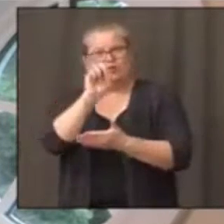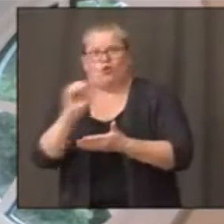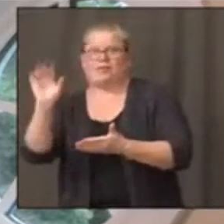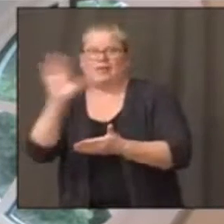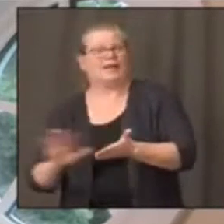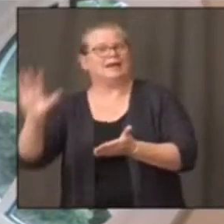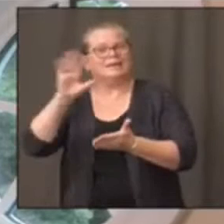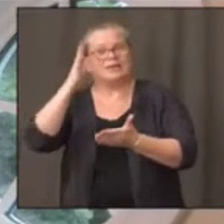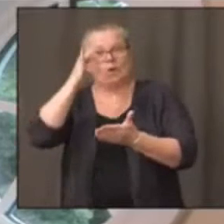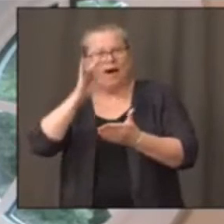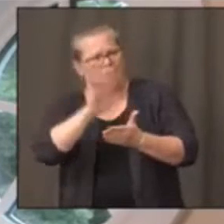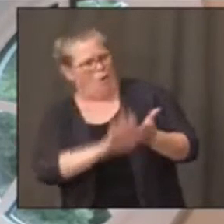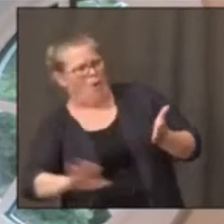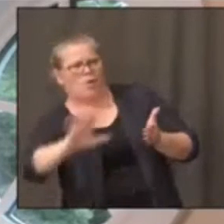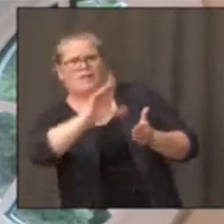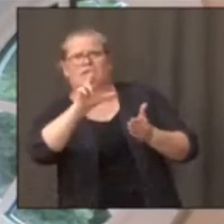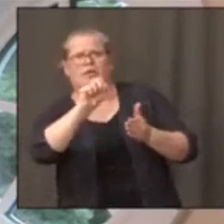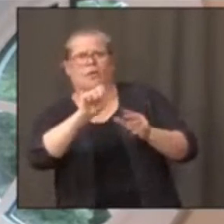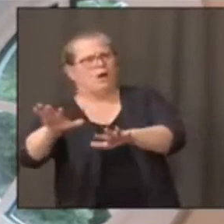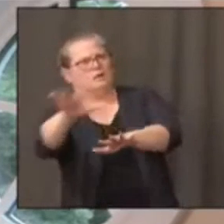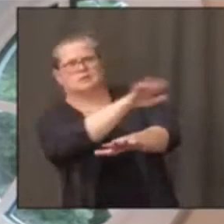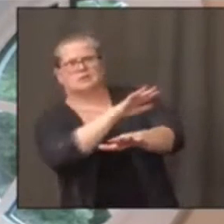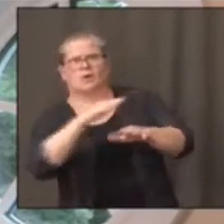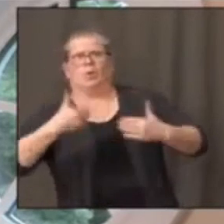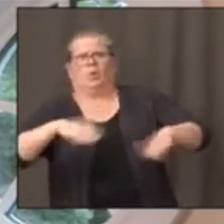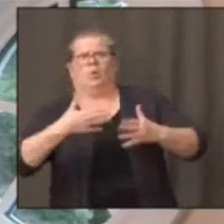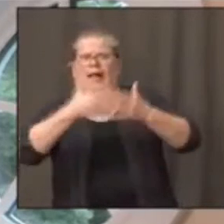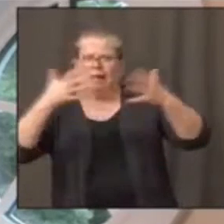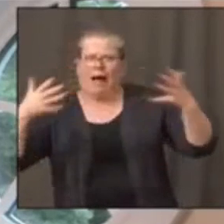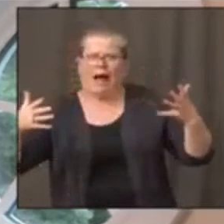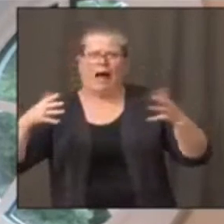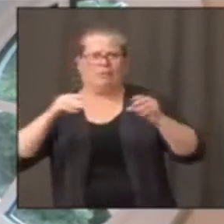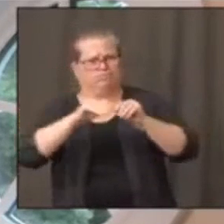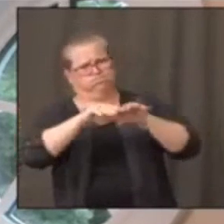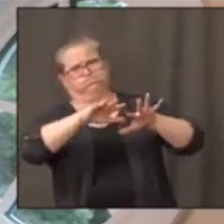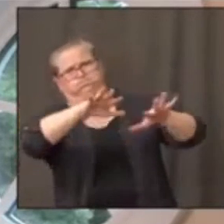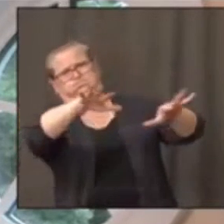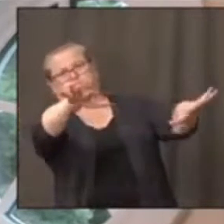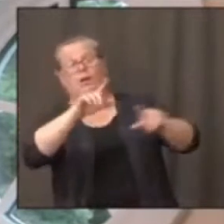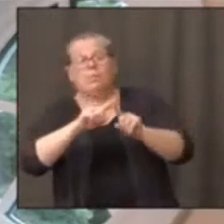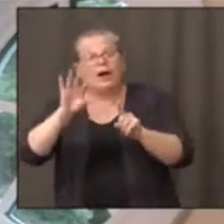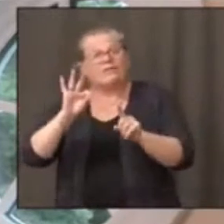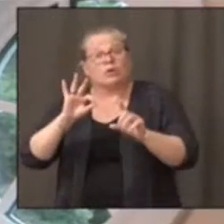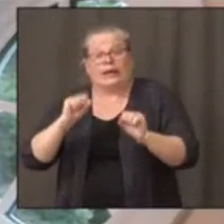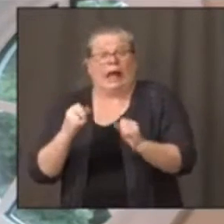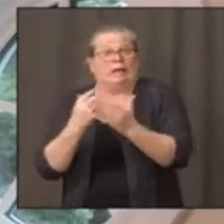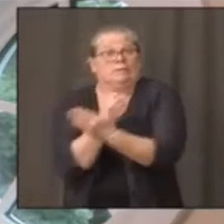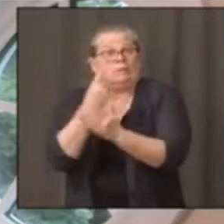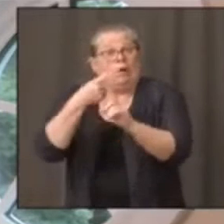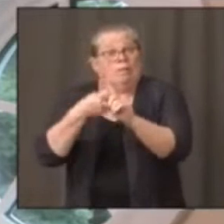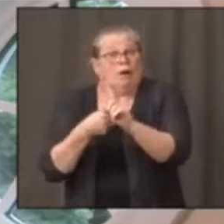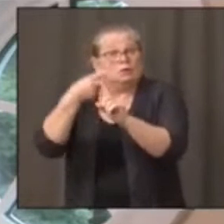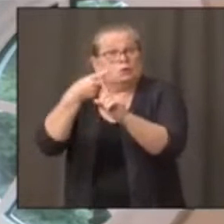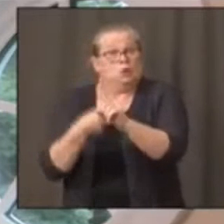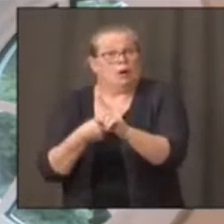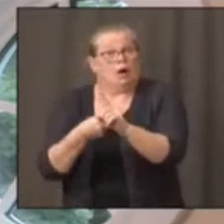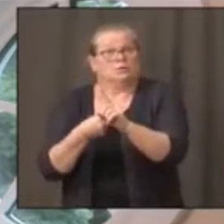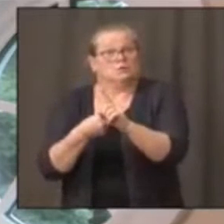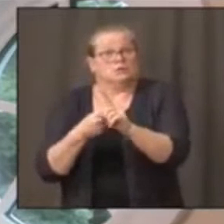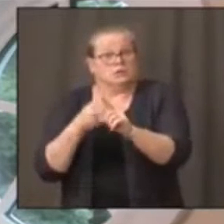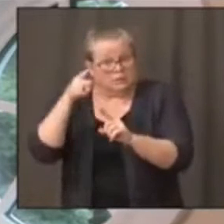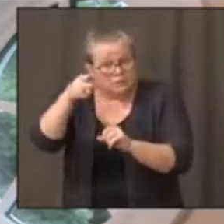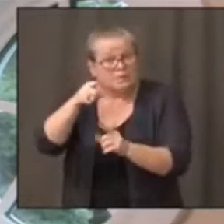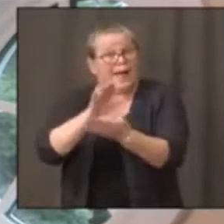can get 2 months of school in, we can get 3 months of school in, even 1 month of school in, that's going to be important, bringing the kids back, socializing